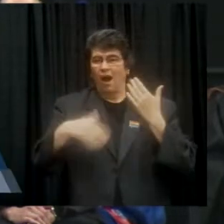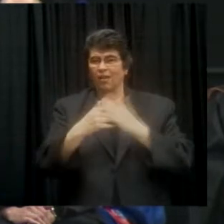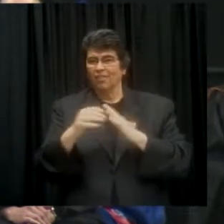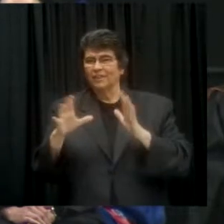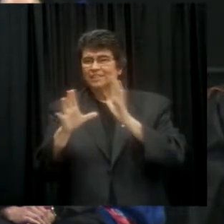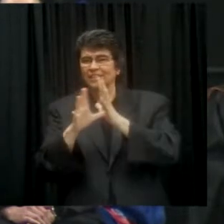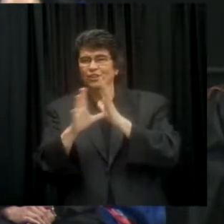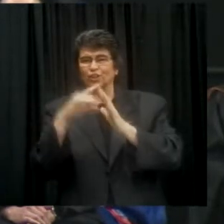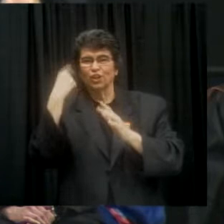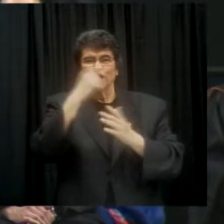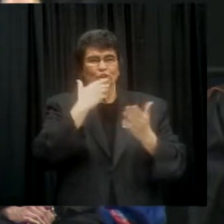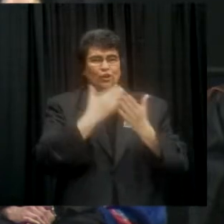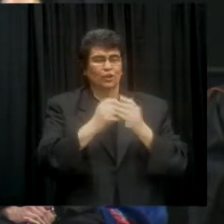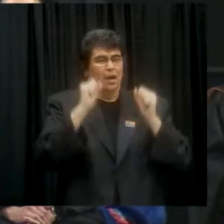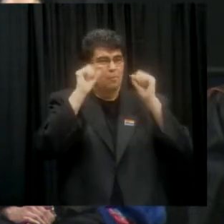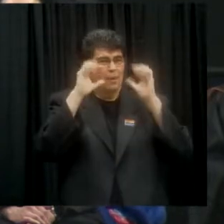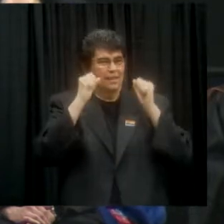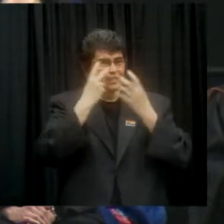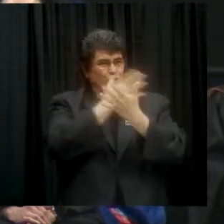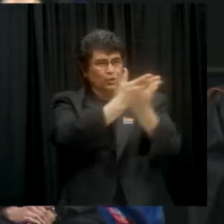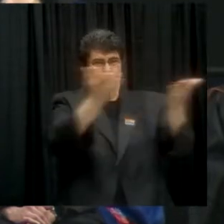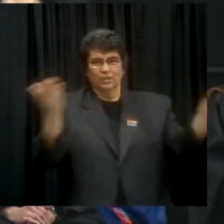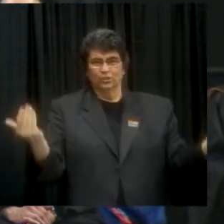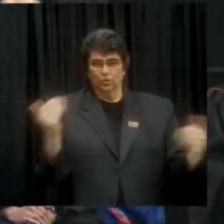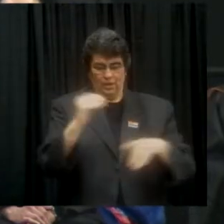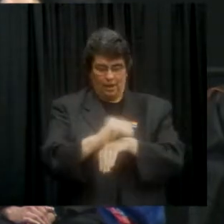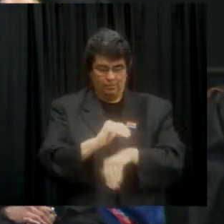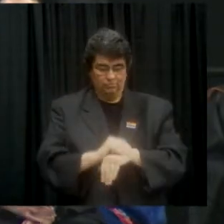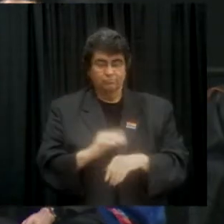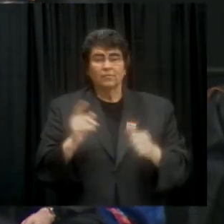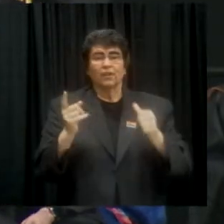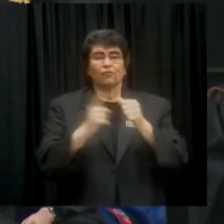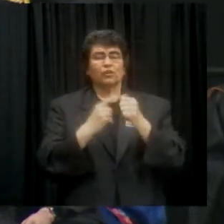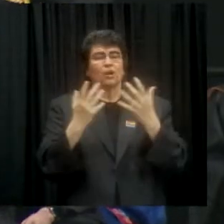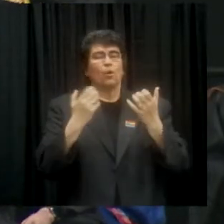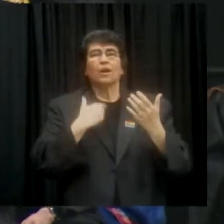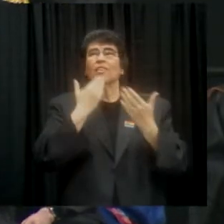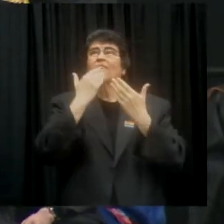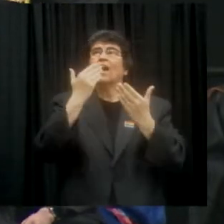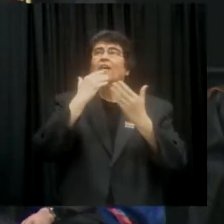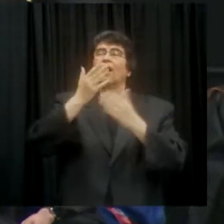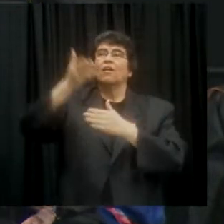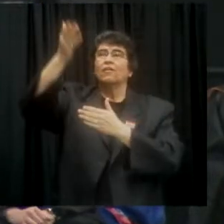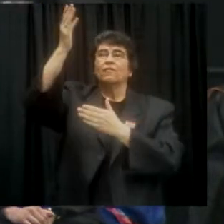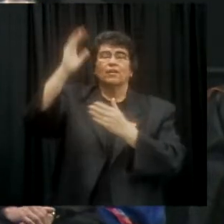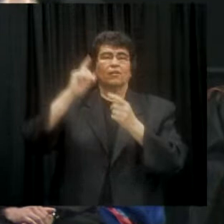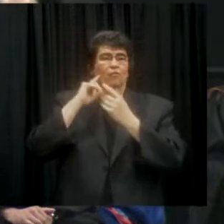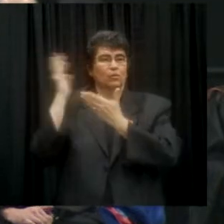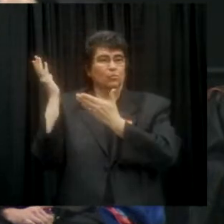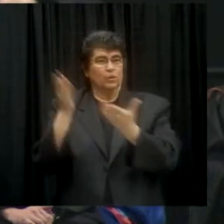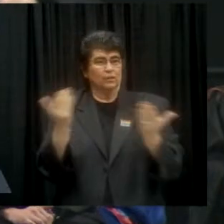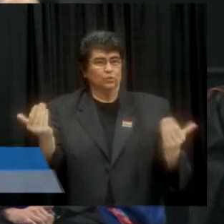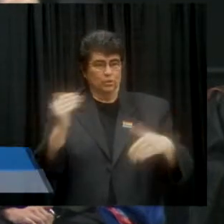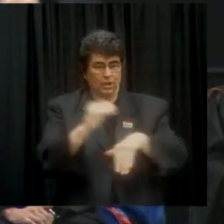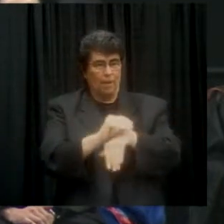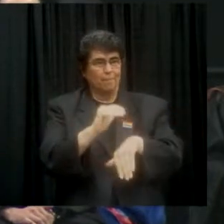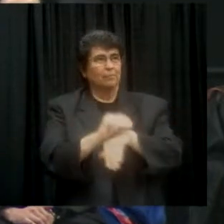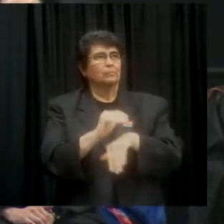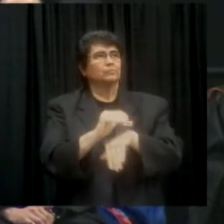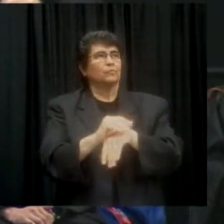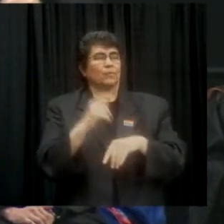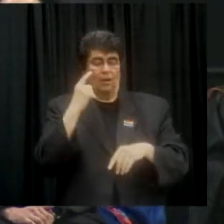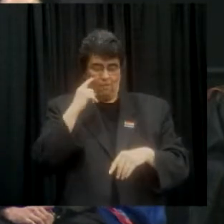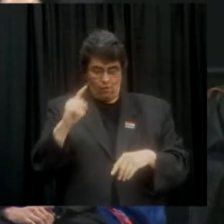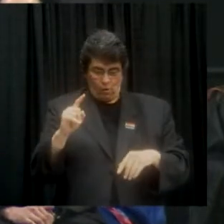good. You know, it's just amazing to see y'all here tonight. First of all, I just want to thank our Heavenly Father for bringing us here tonight. As our fellow